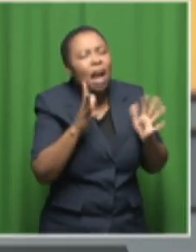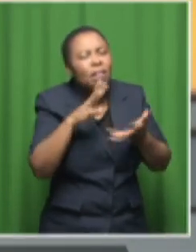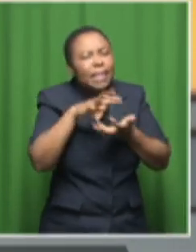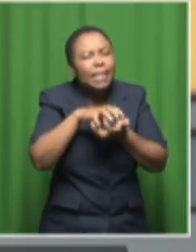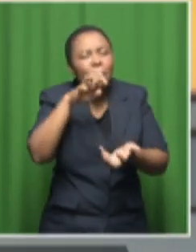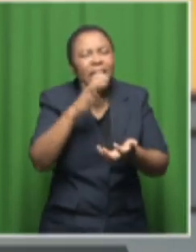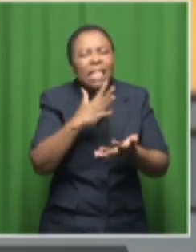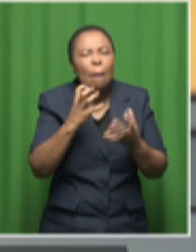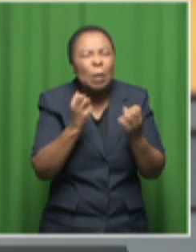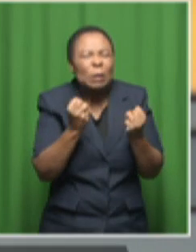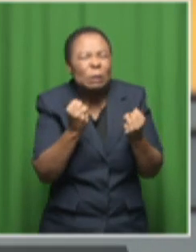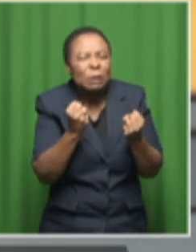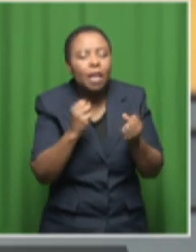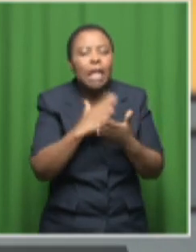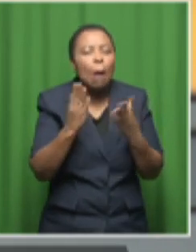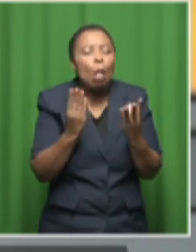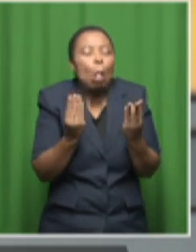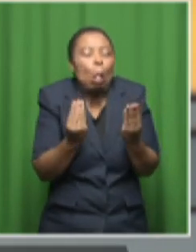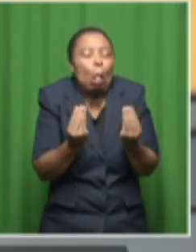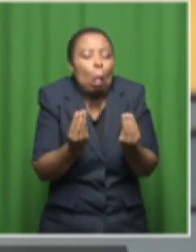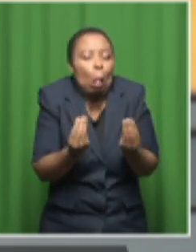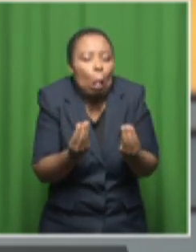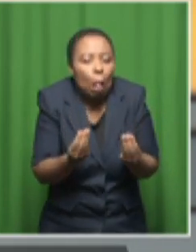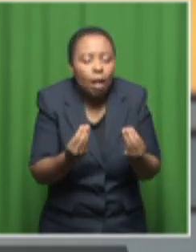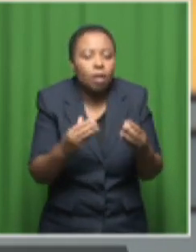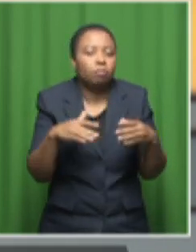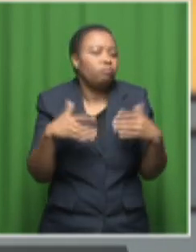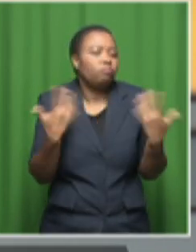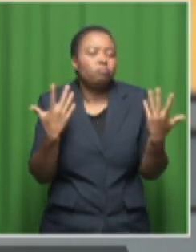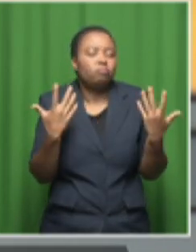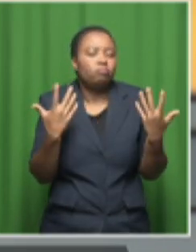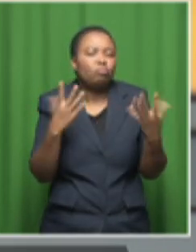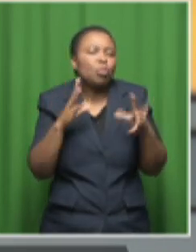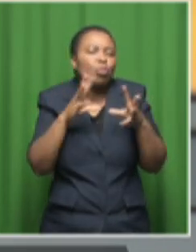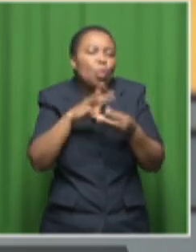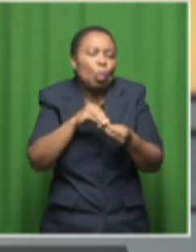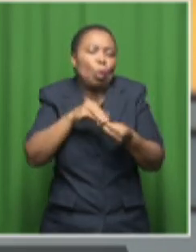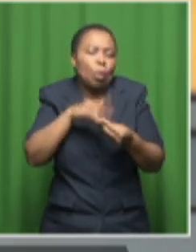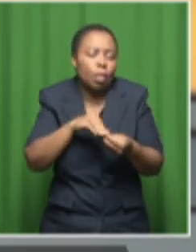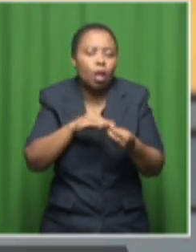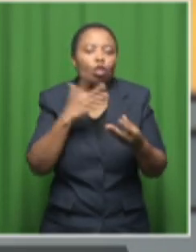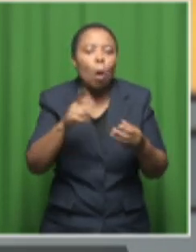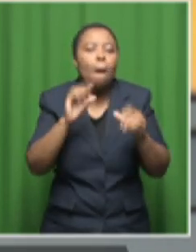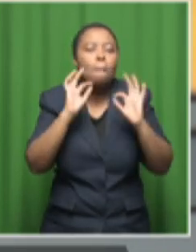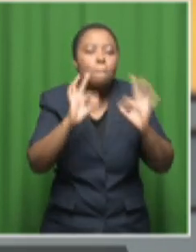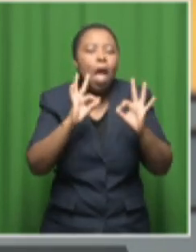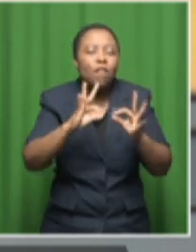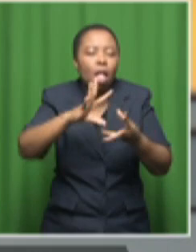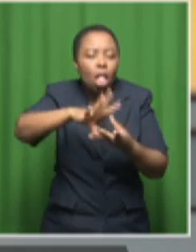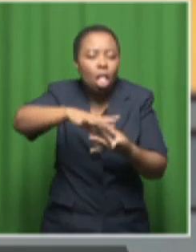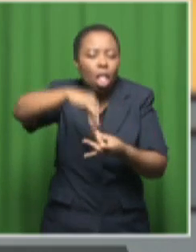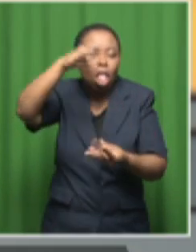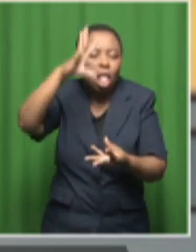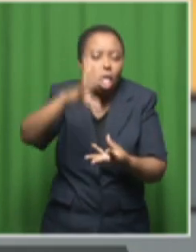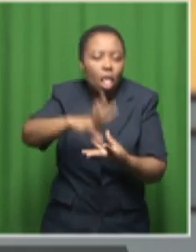too stiff, some are too soft. What is the perfect consistency in the dumpling?